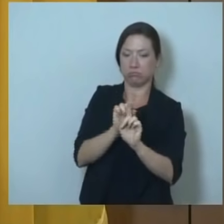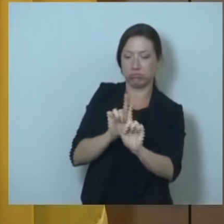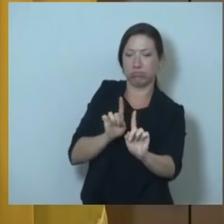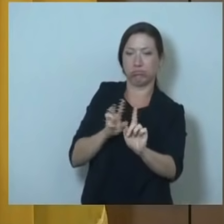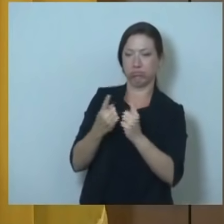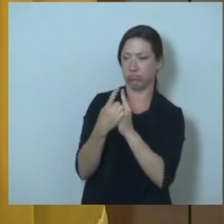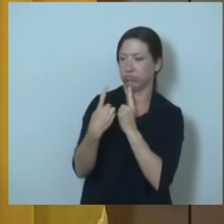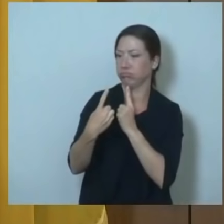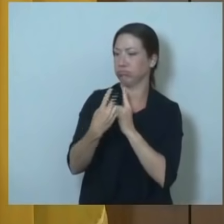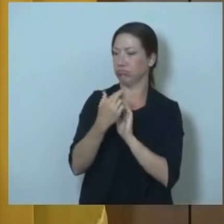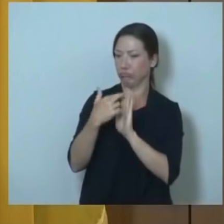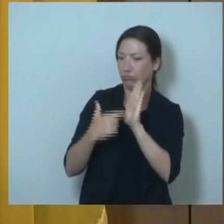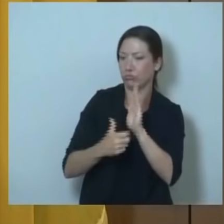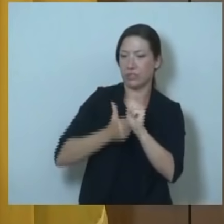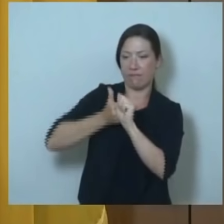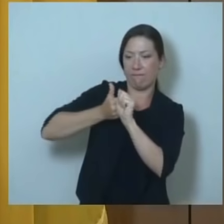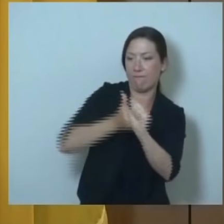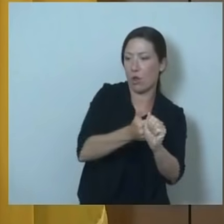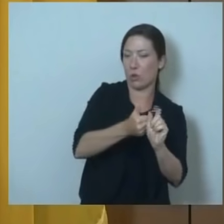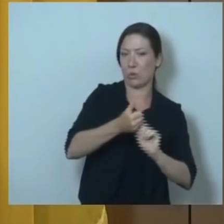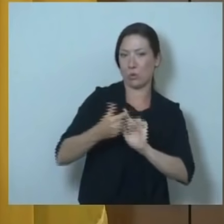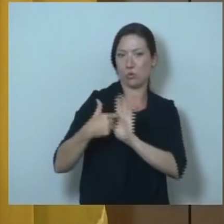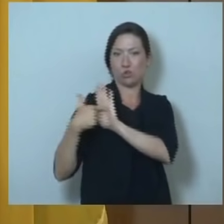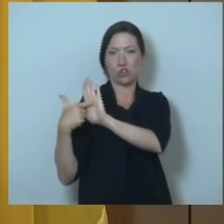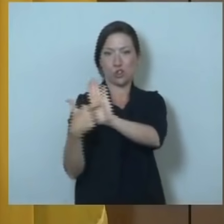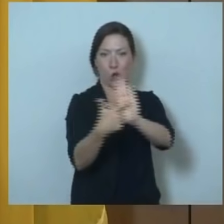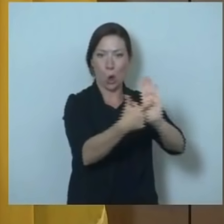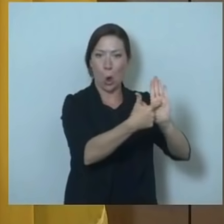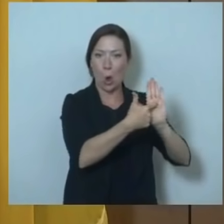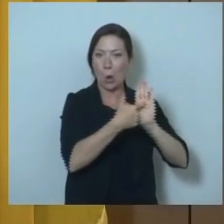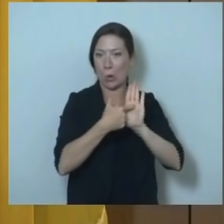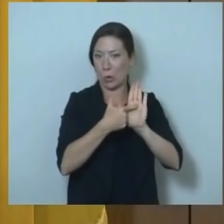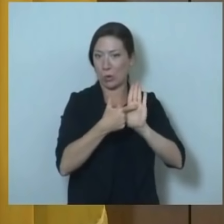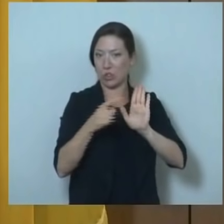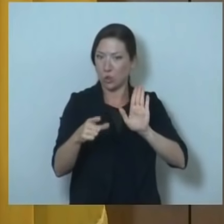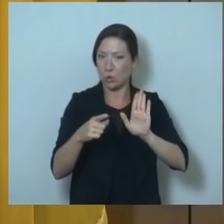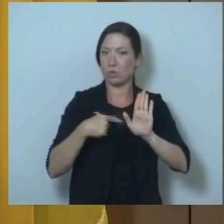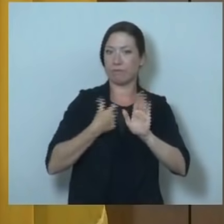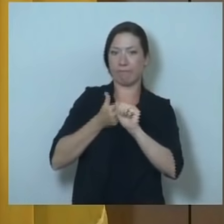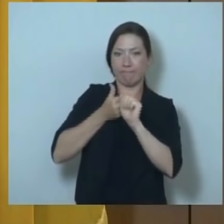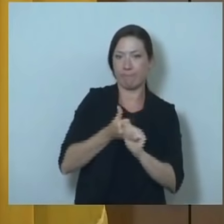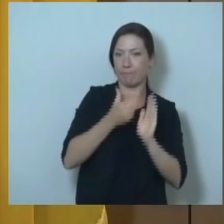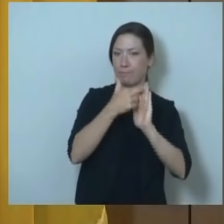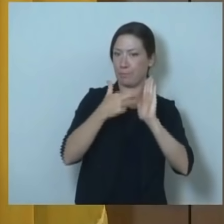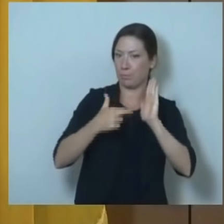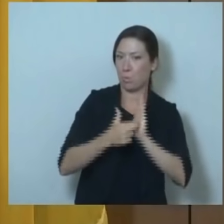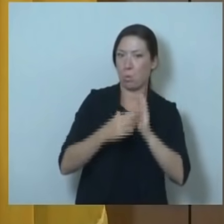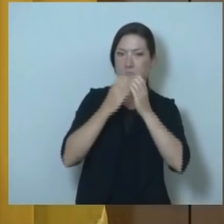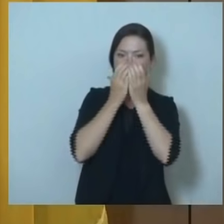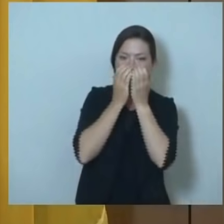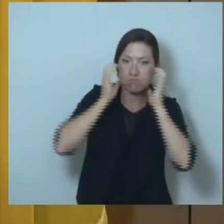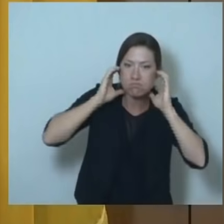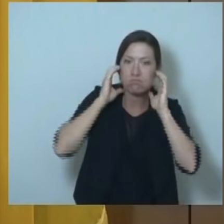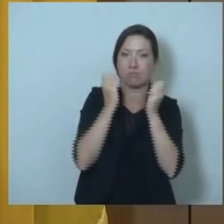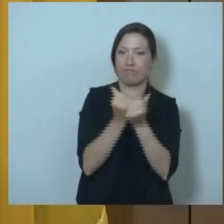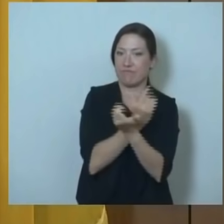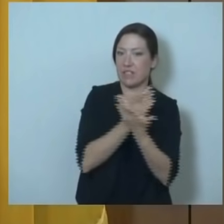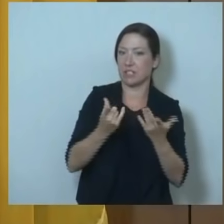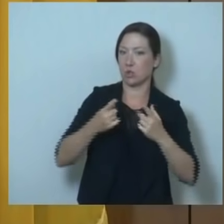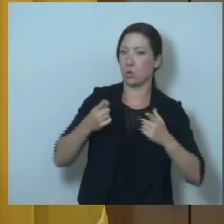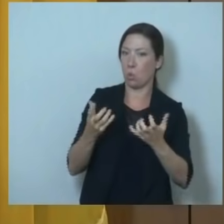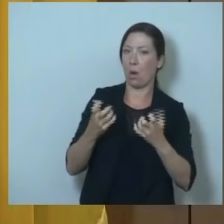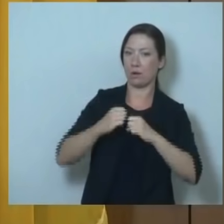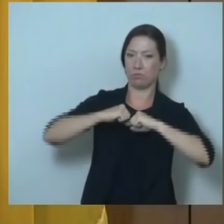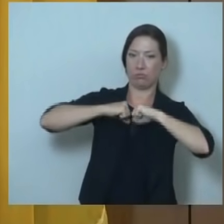in place and modeled by locally elected leaders so that we know that we are mitigating spread. So